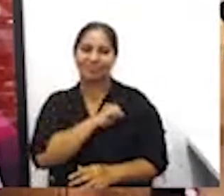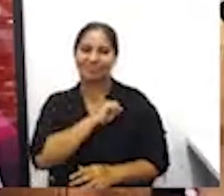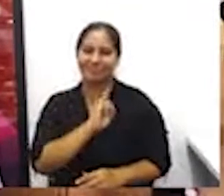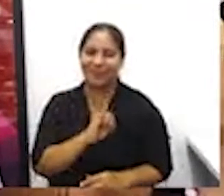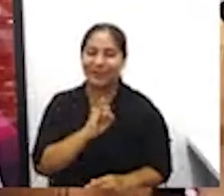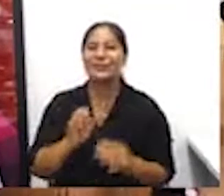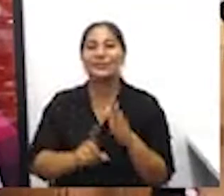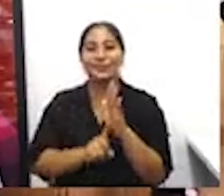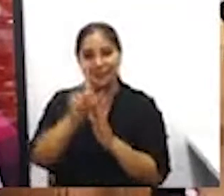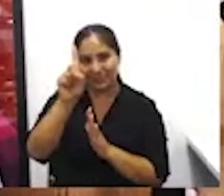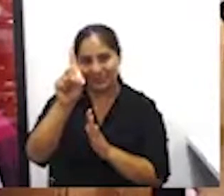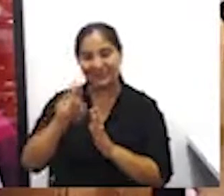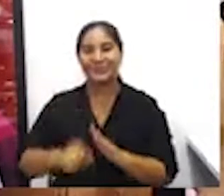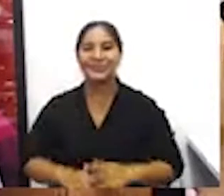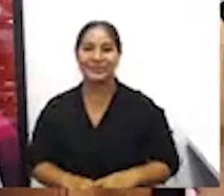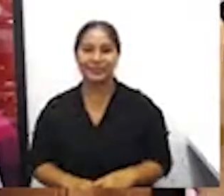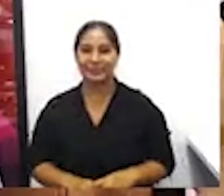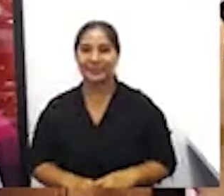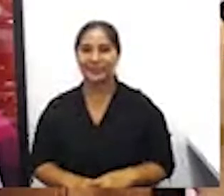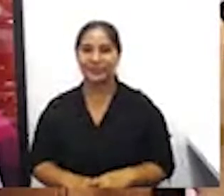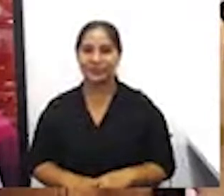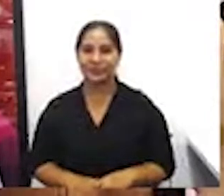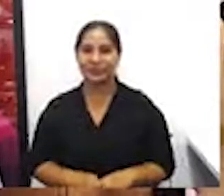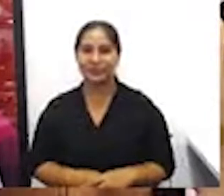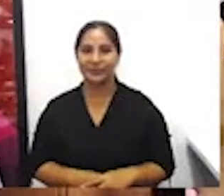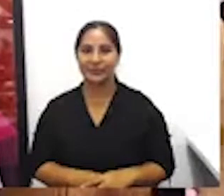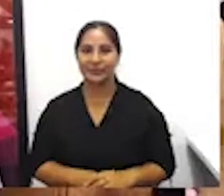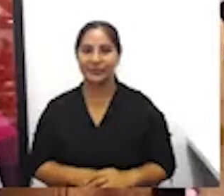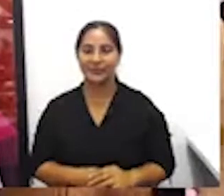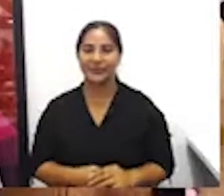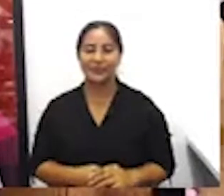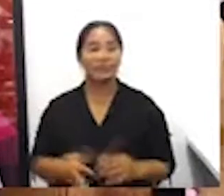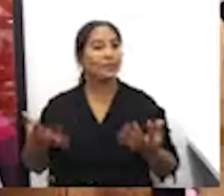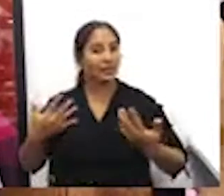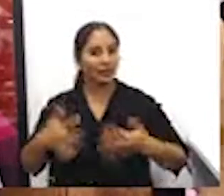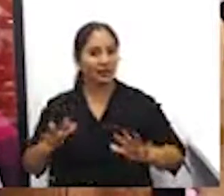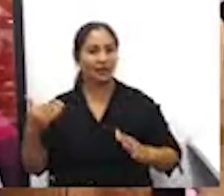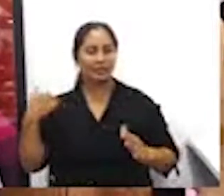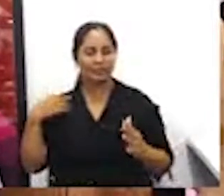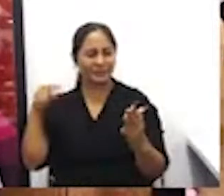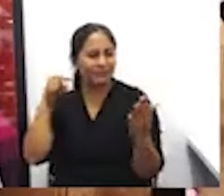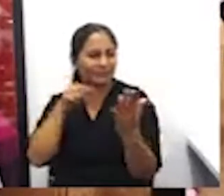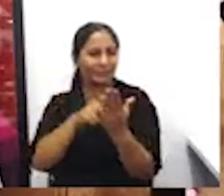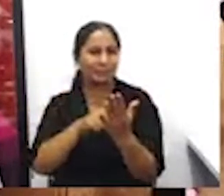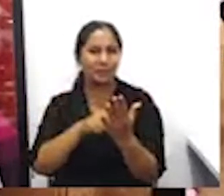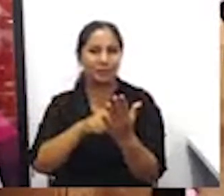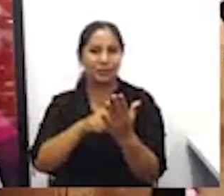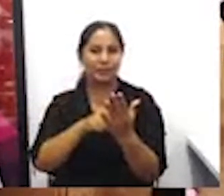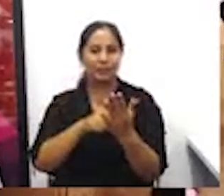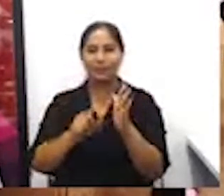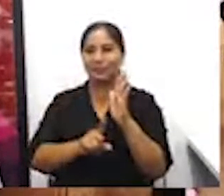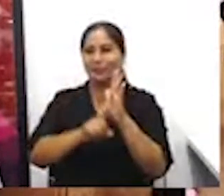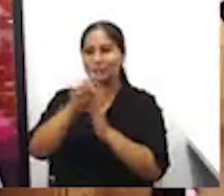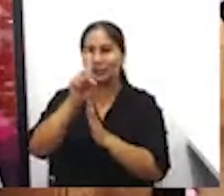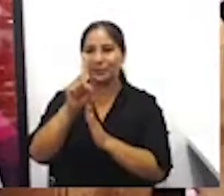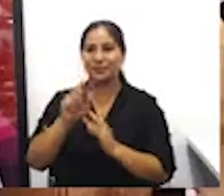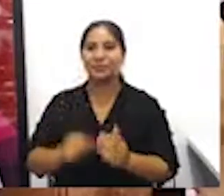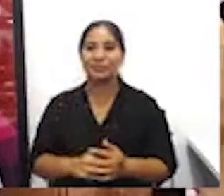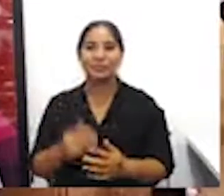to work and there's so much purpose to everything that you do. So I feel very privileged to be able to support